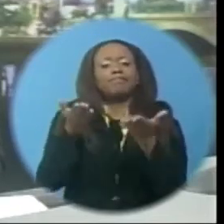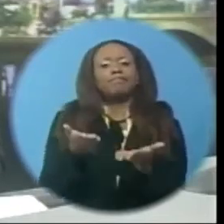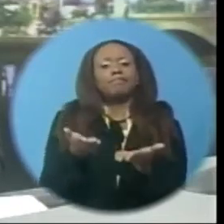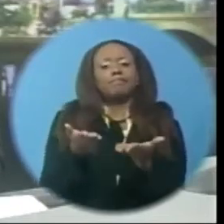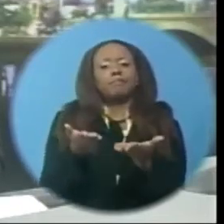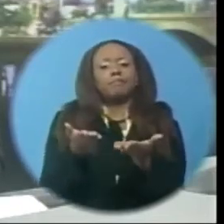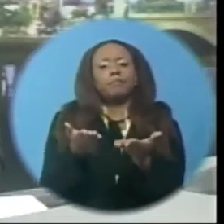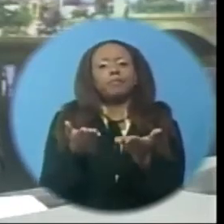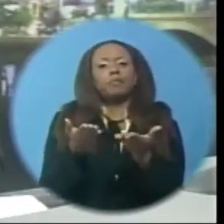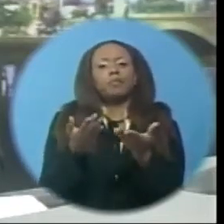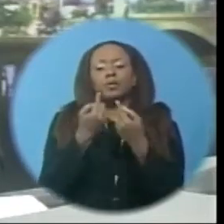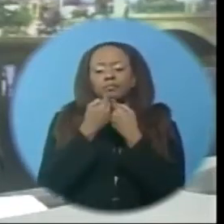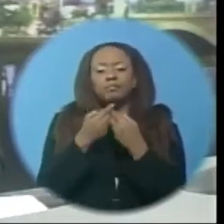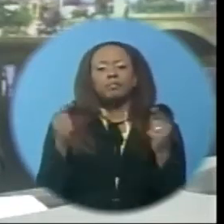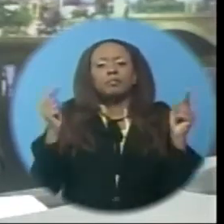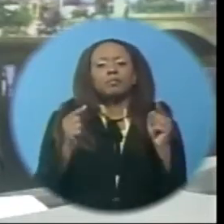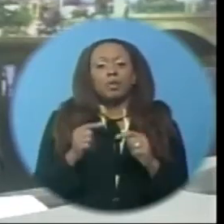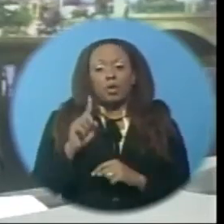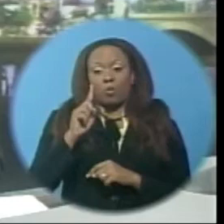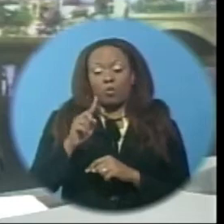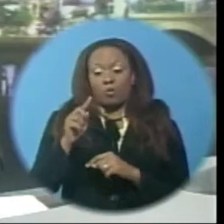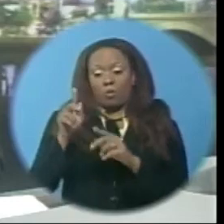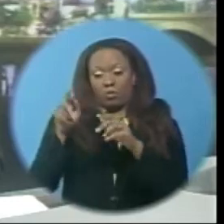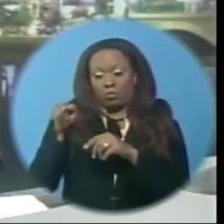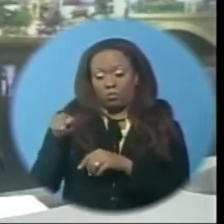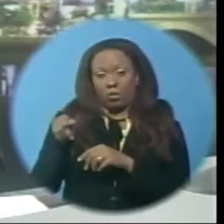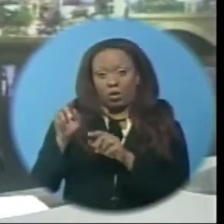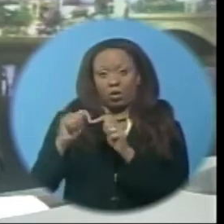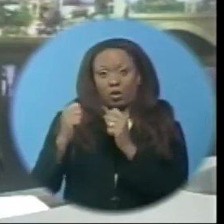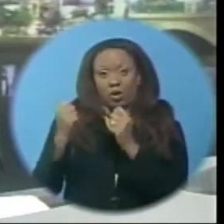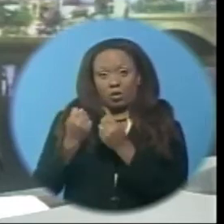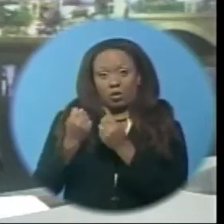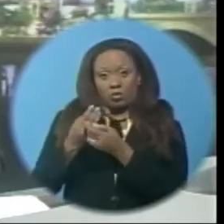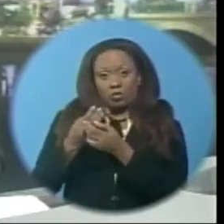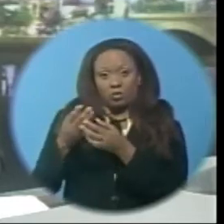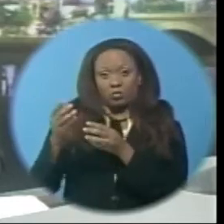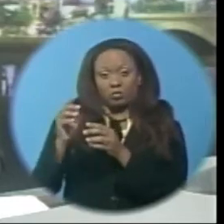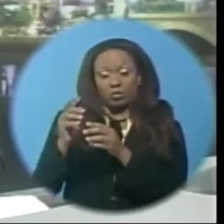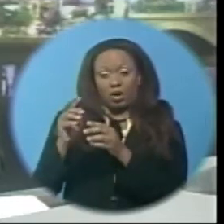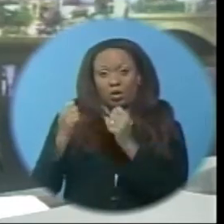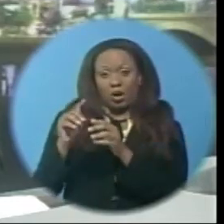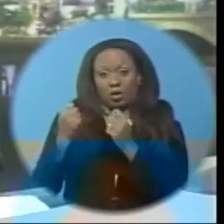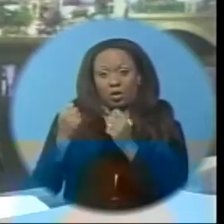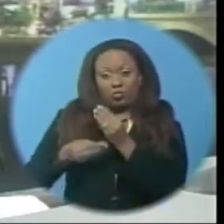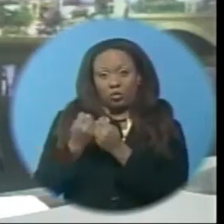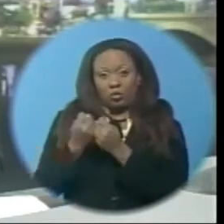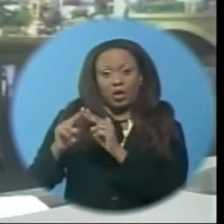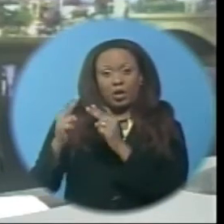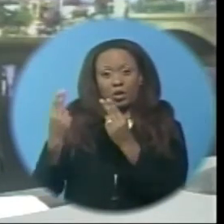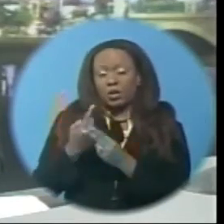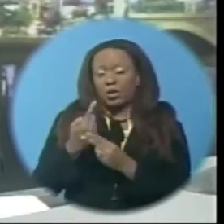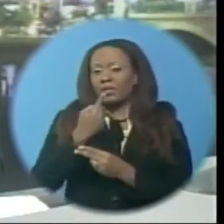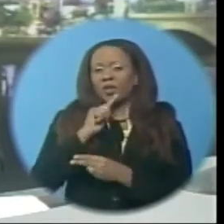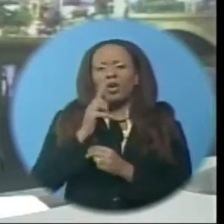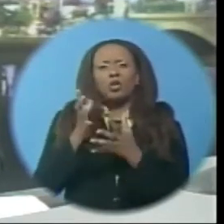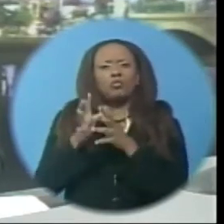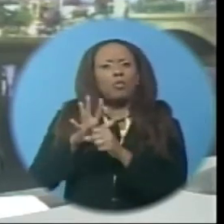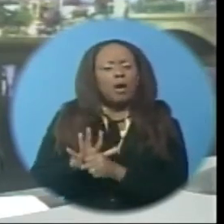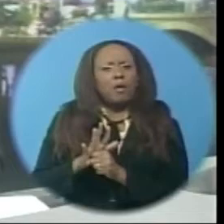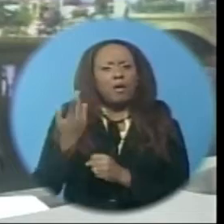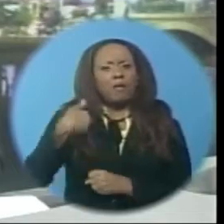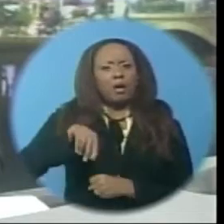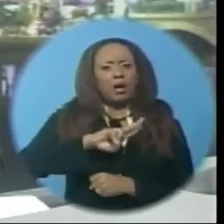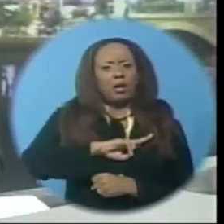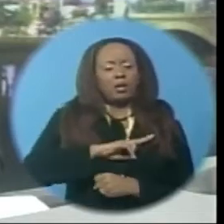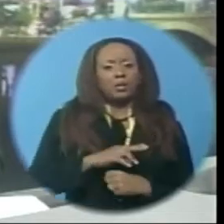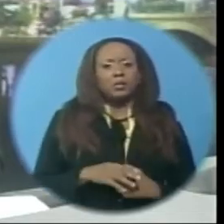on the tax, which one trade unionist described as the straw that broke the camel's back. Lisa Broom will unfold